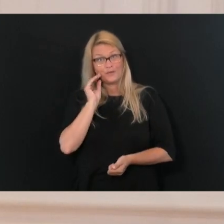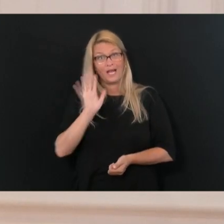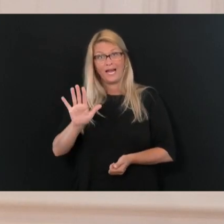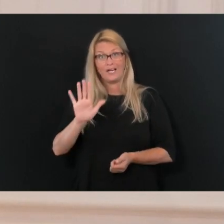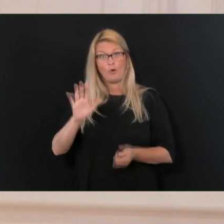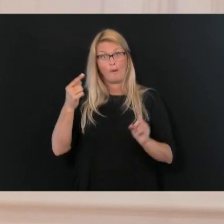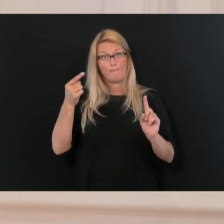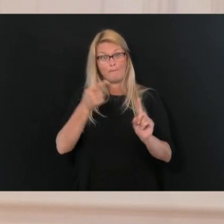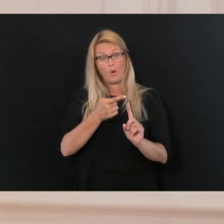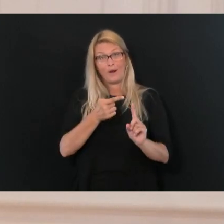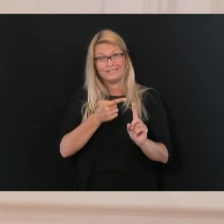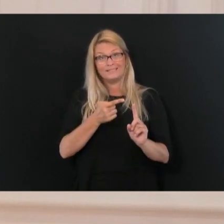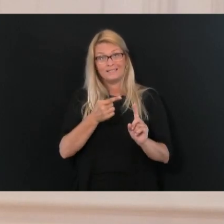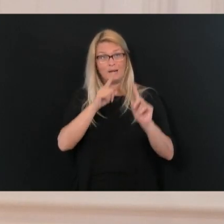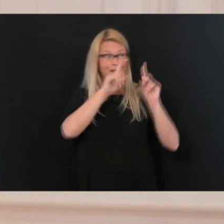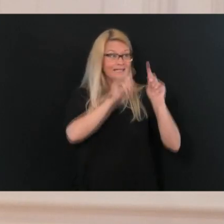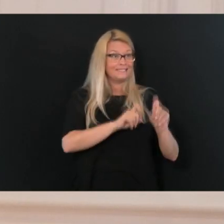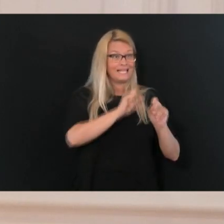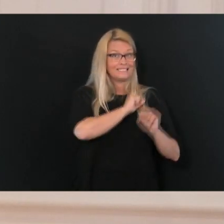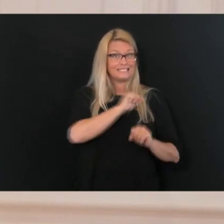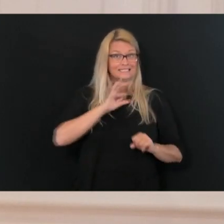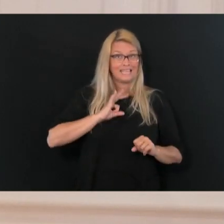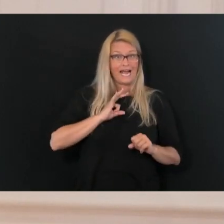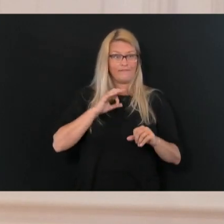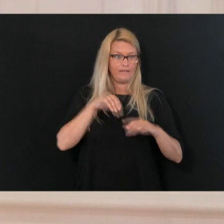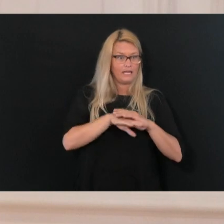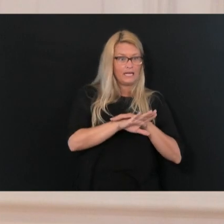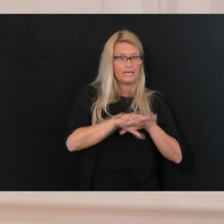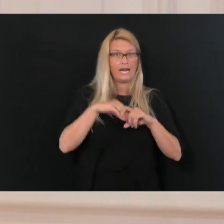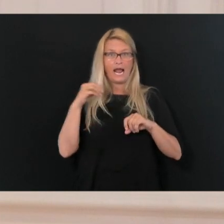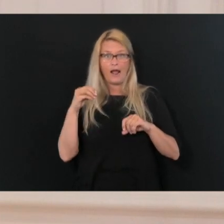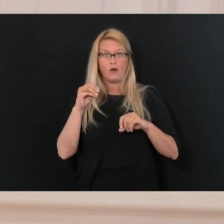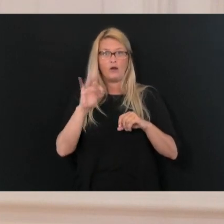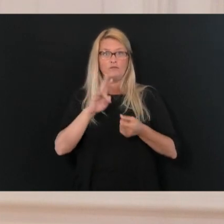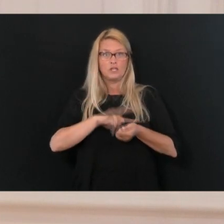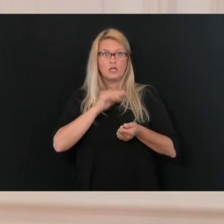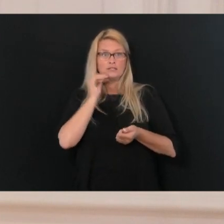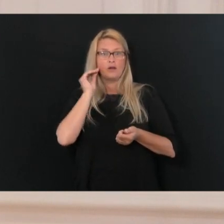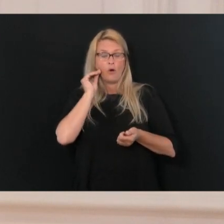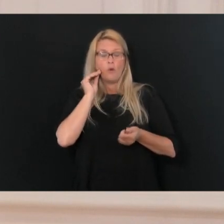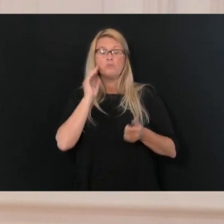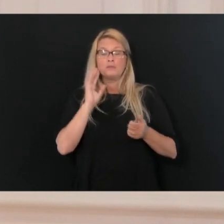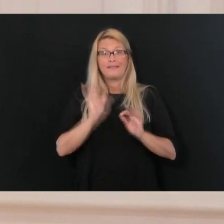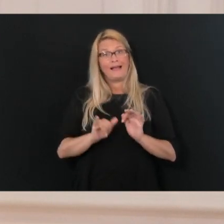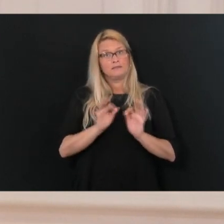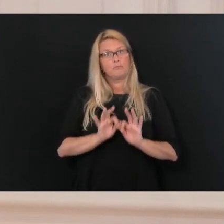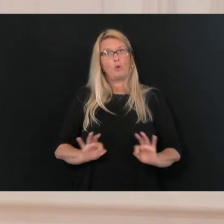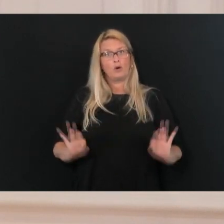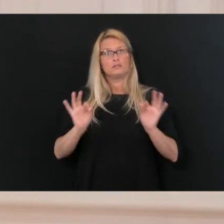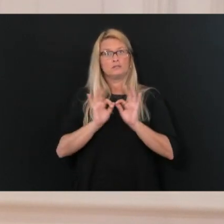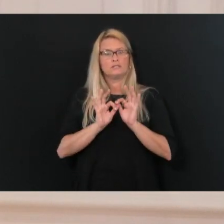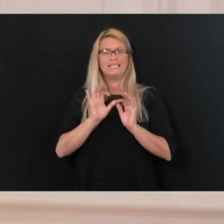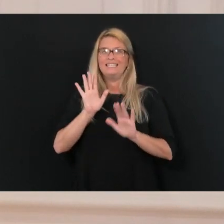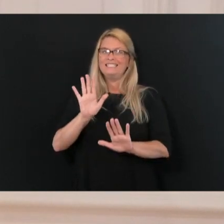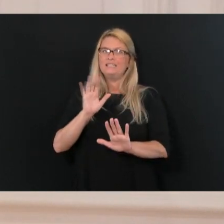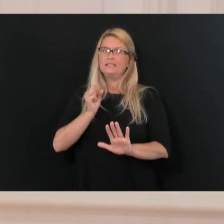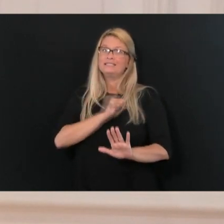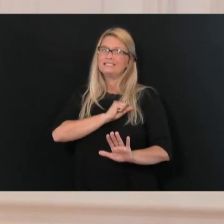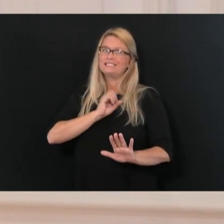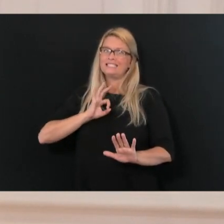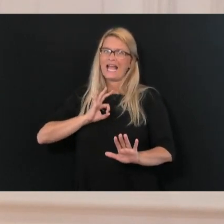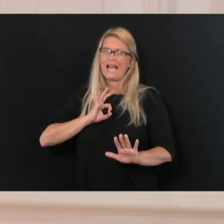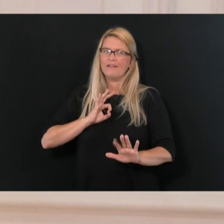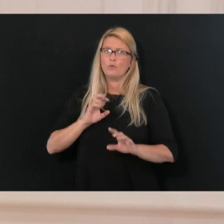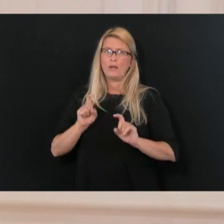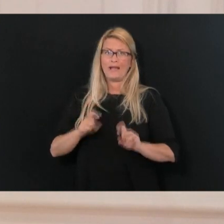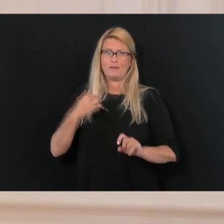about potentially testing some of the staff in and out is important. With the staff particularly, though, we want to be very, very